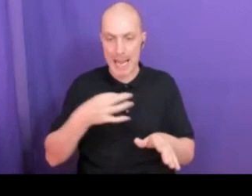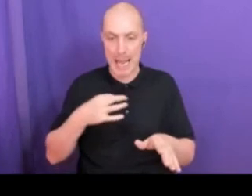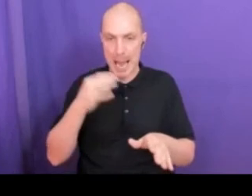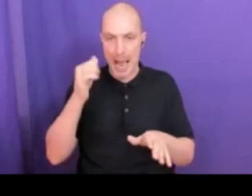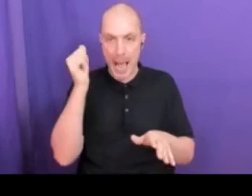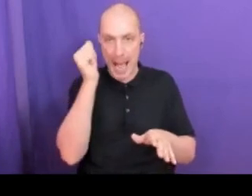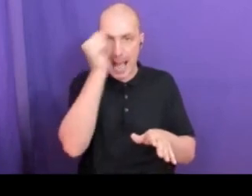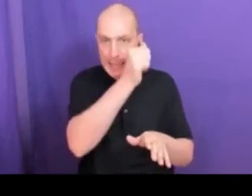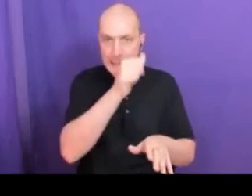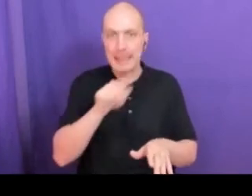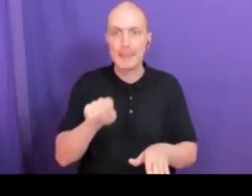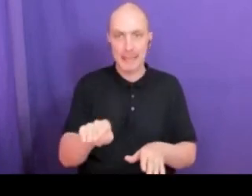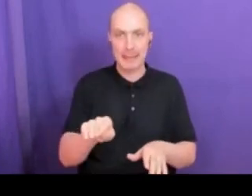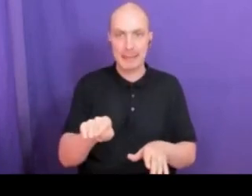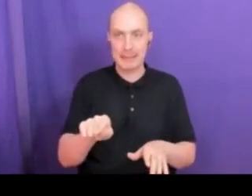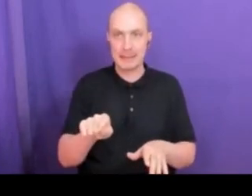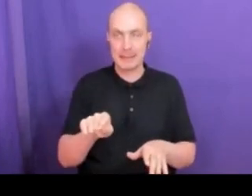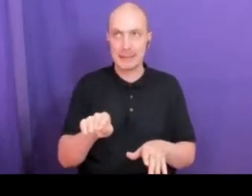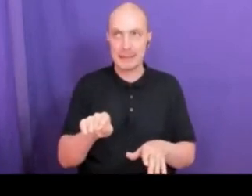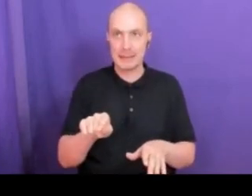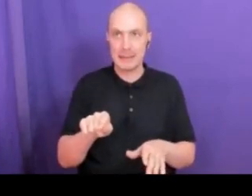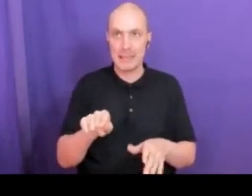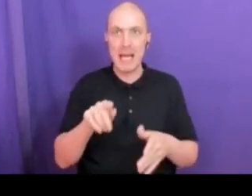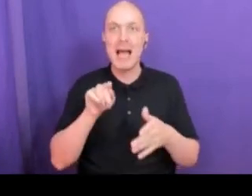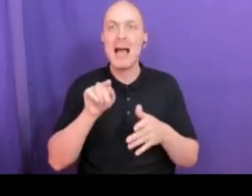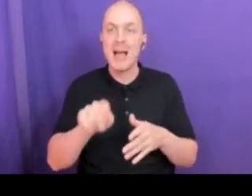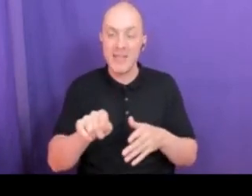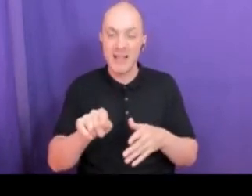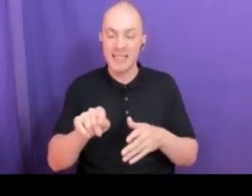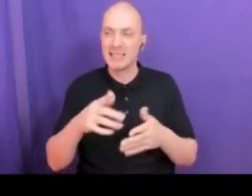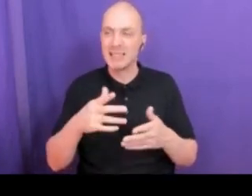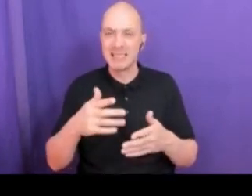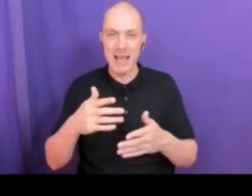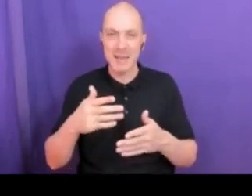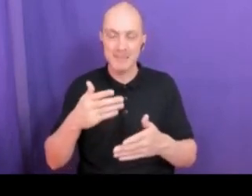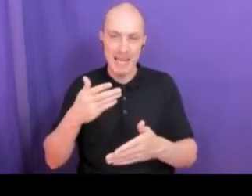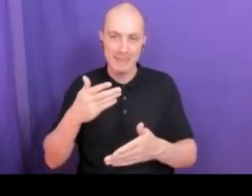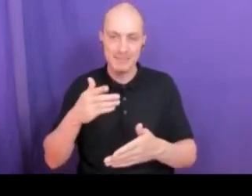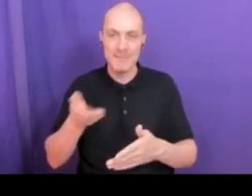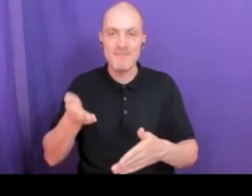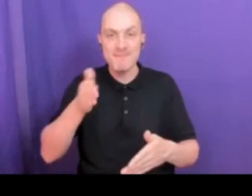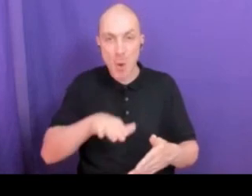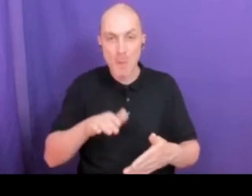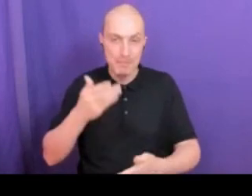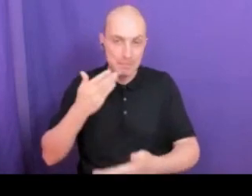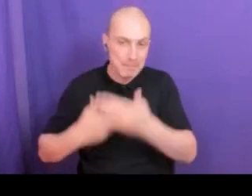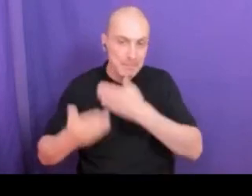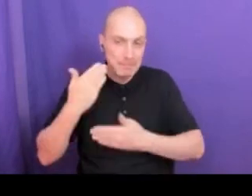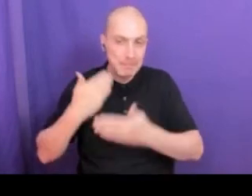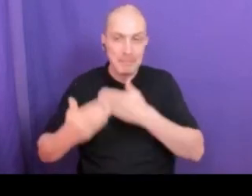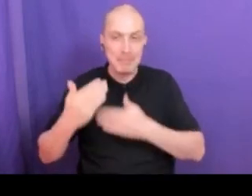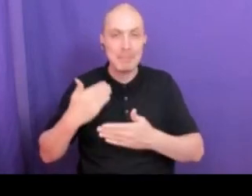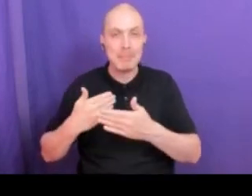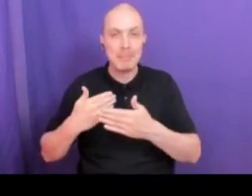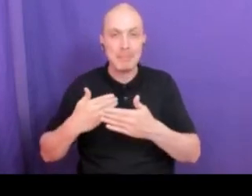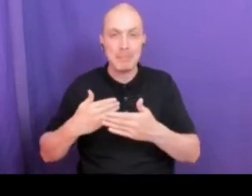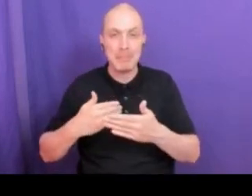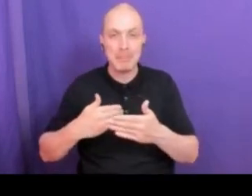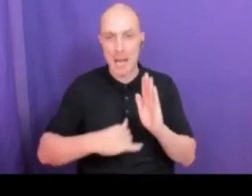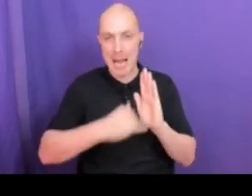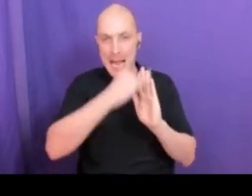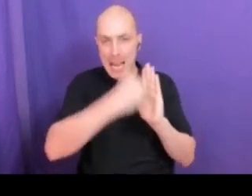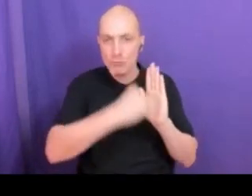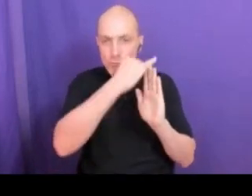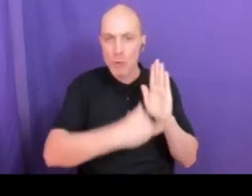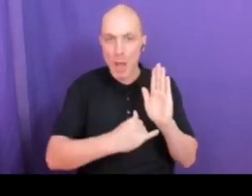just a legacy of how we describe these services in the literature. Most of the services are actually based in community mental health